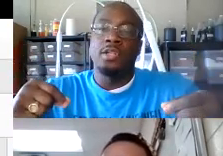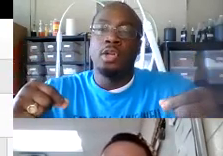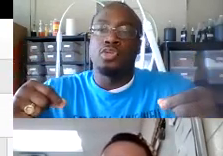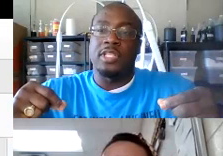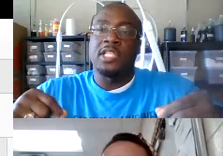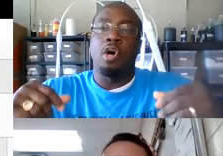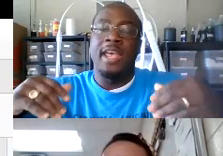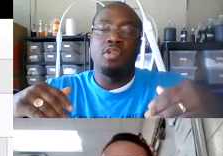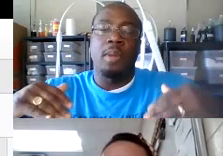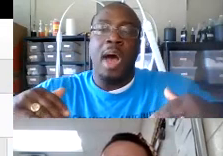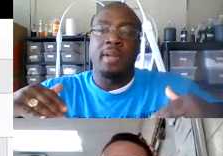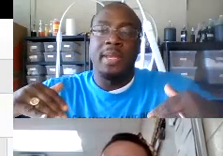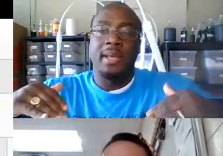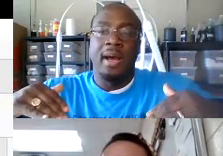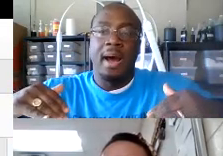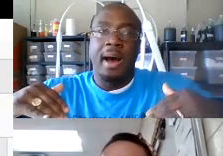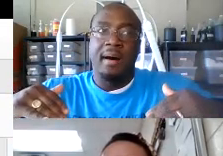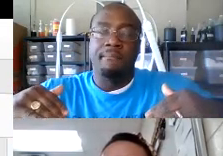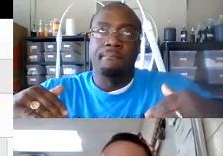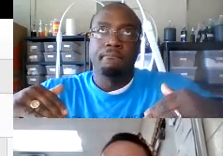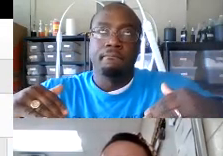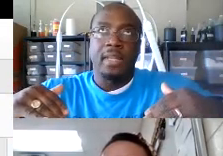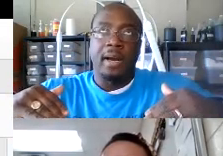to adding the nutrients, it's going to probably be